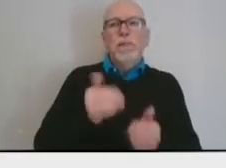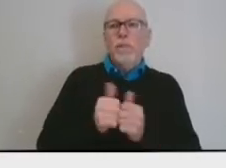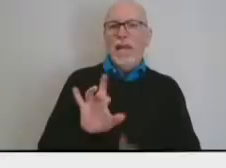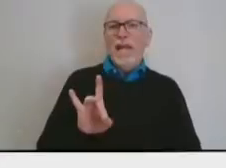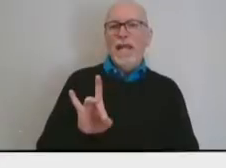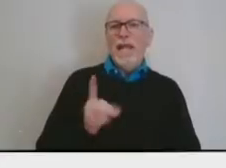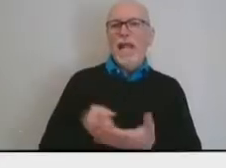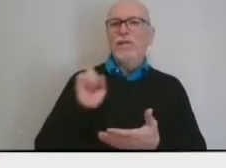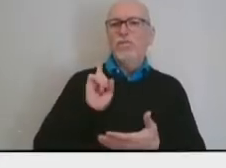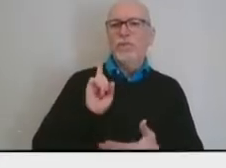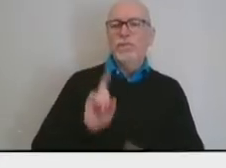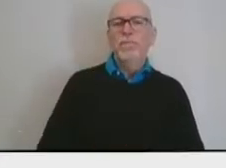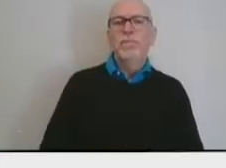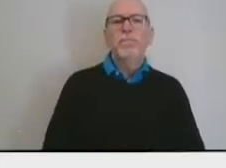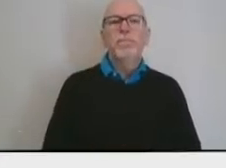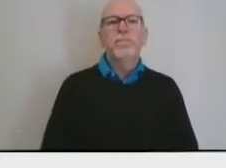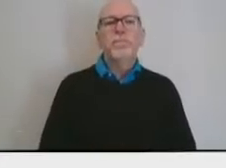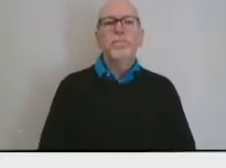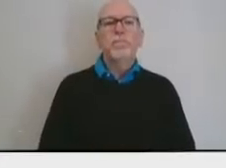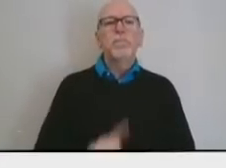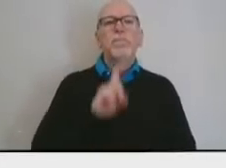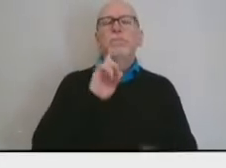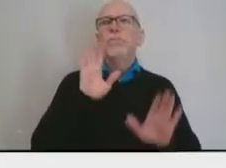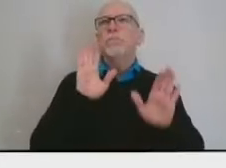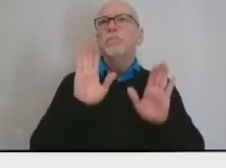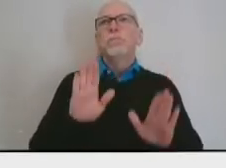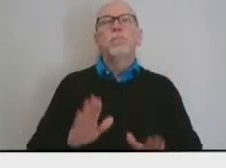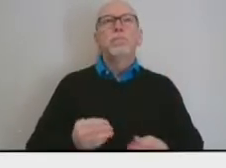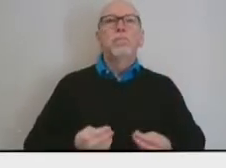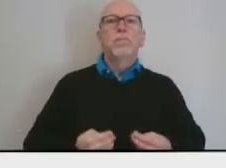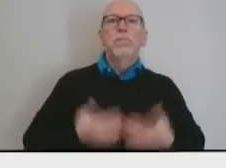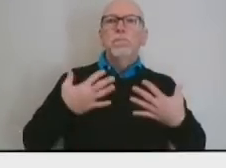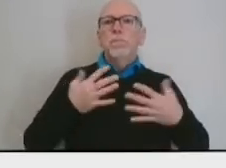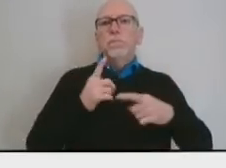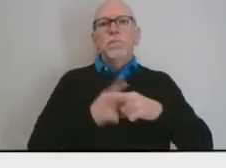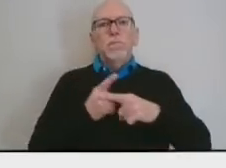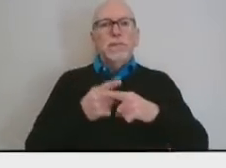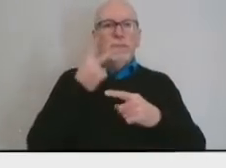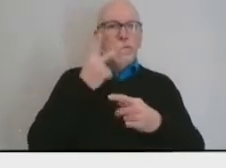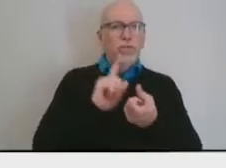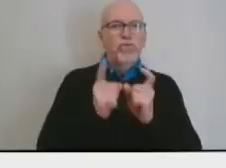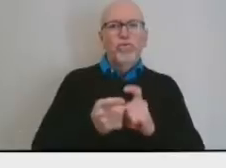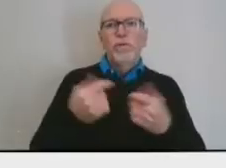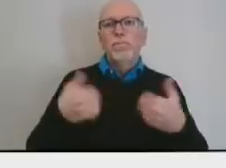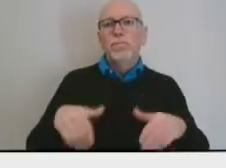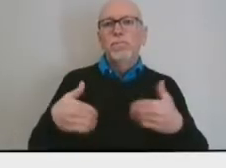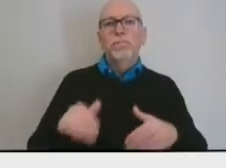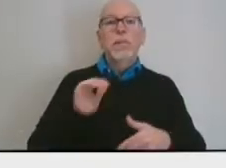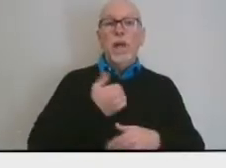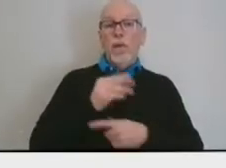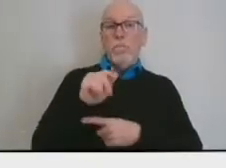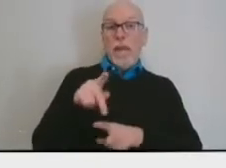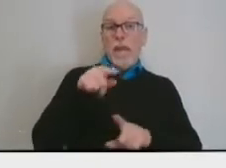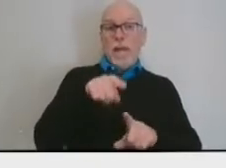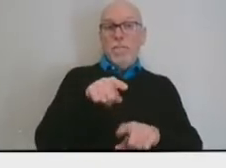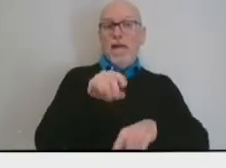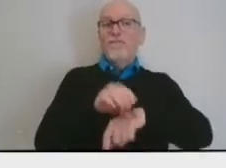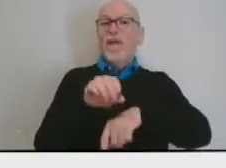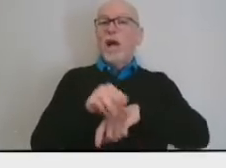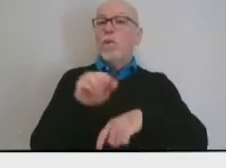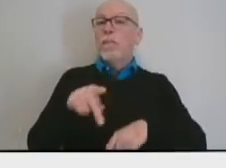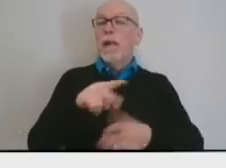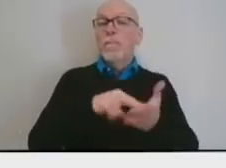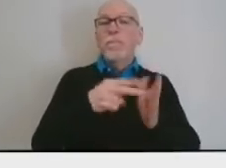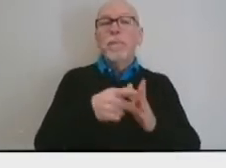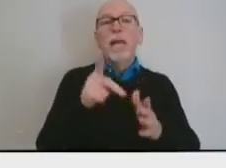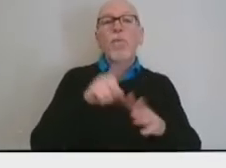yellow last week. It's incredibly encouraging to see this change. Our advisory map, which indicates the level of restrictions that